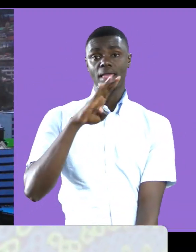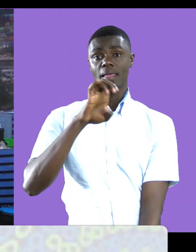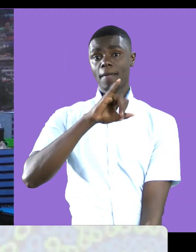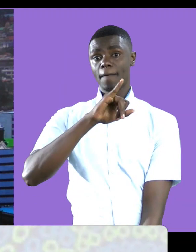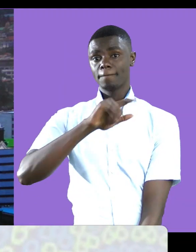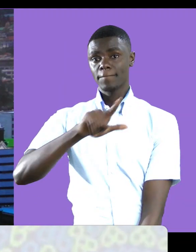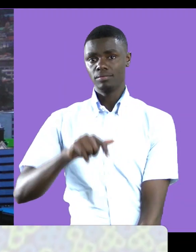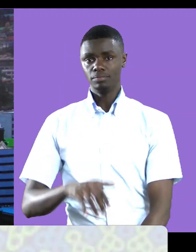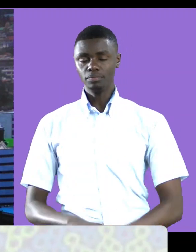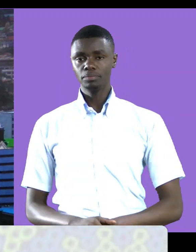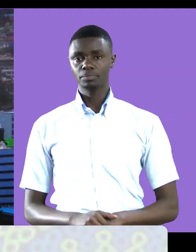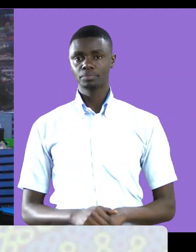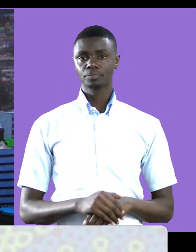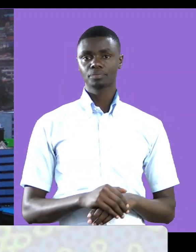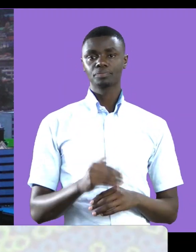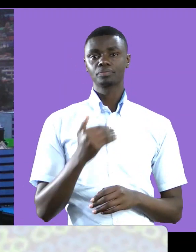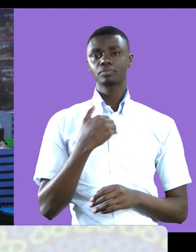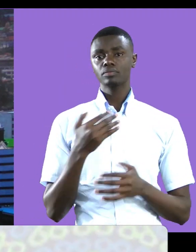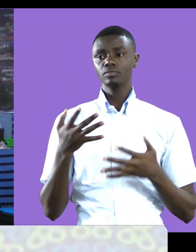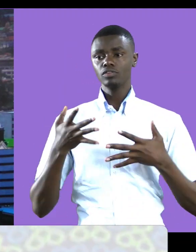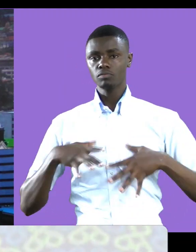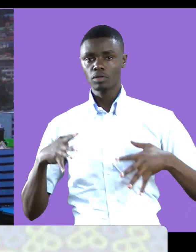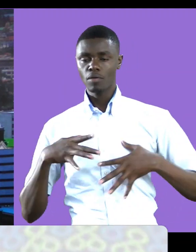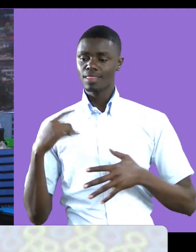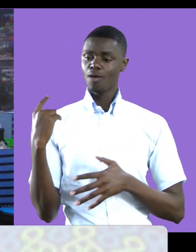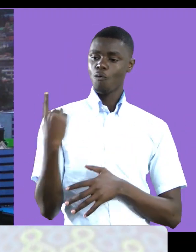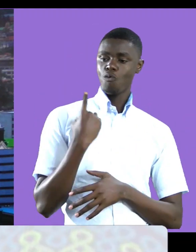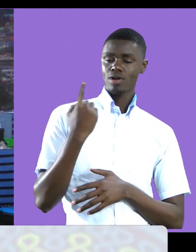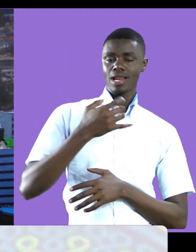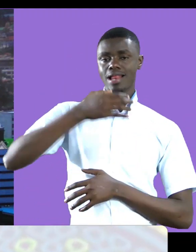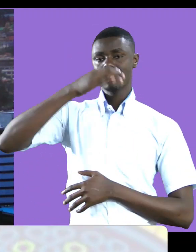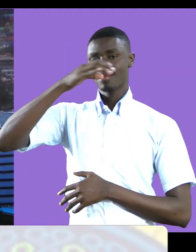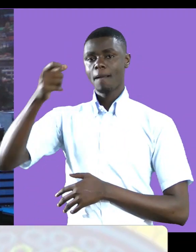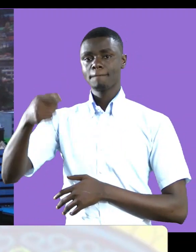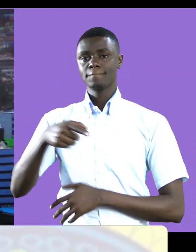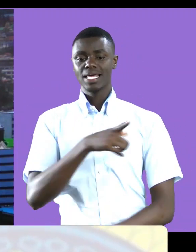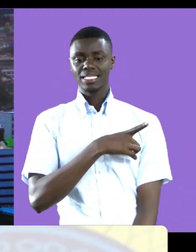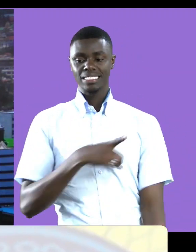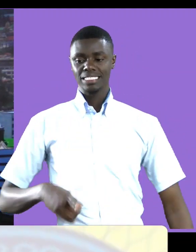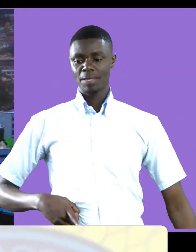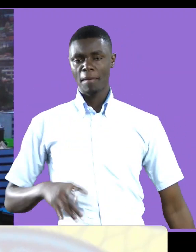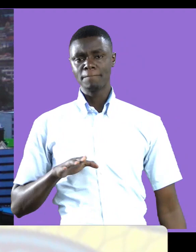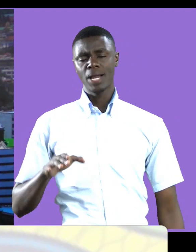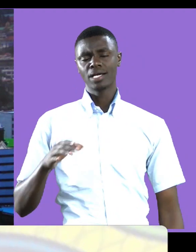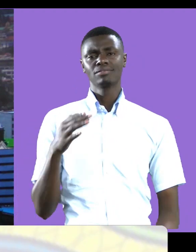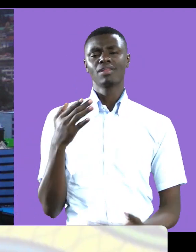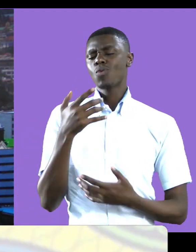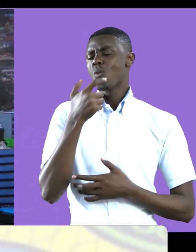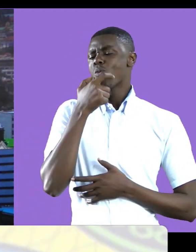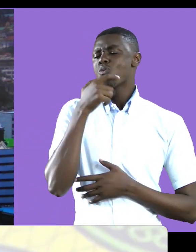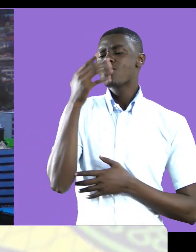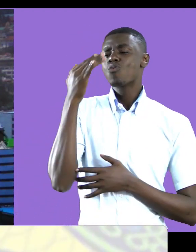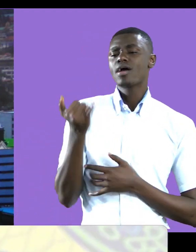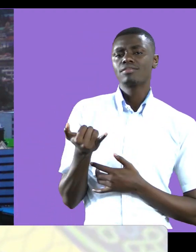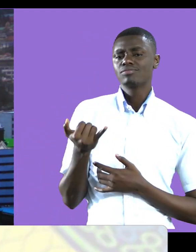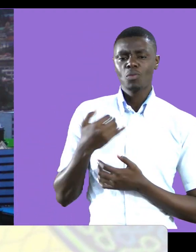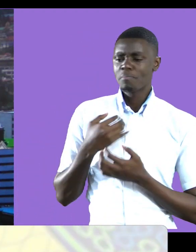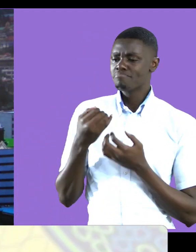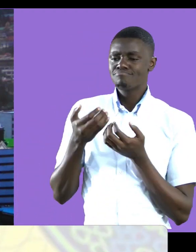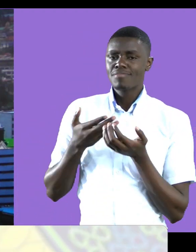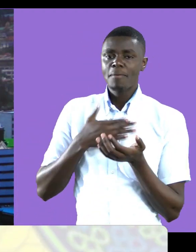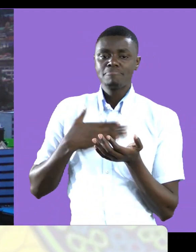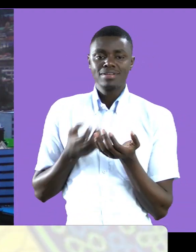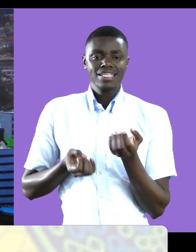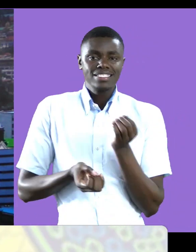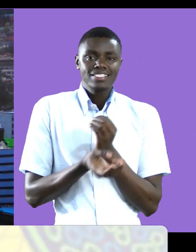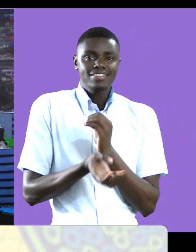something. Talk to me, please. Kuna watu, they only drink December. Wonderful. And you wonder why? Yeah. Why is that? Please tell us.